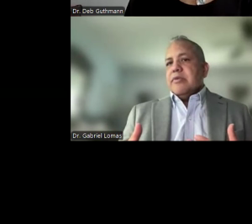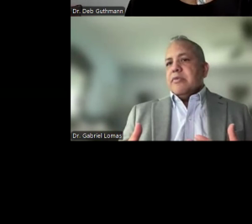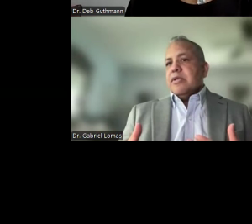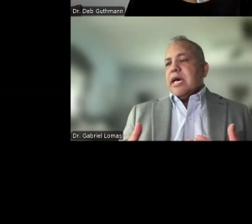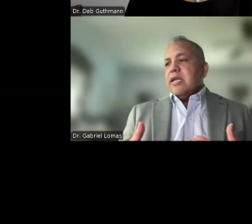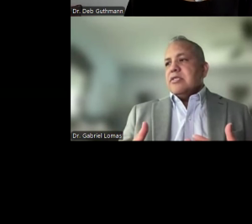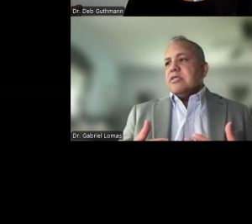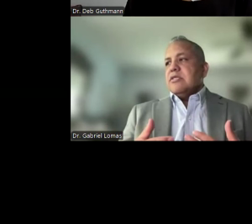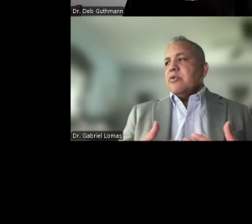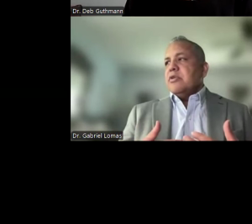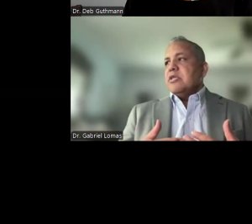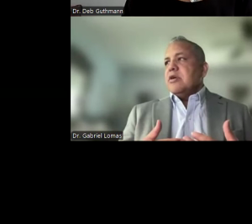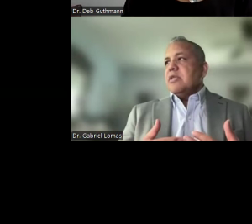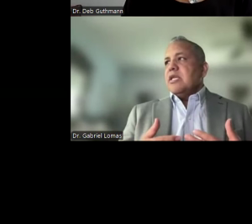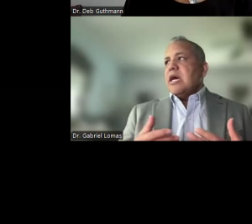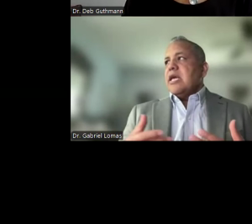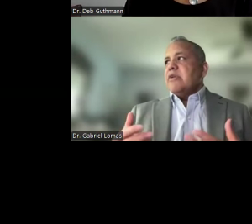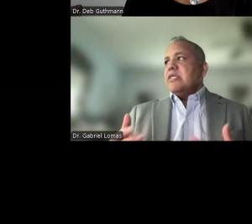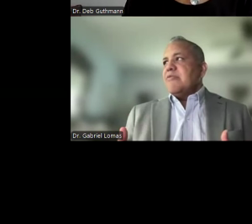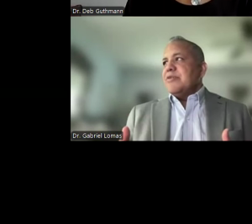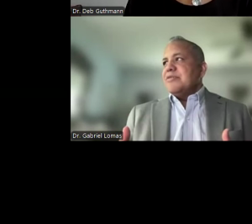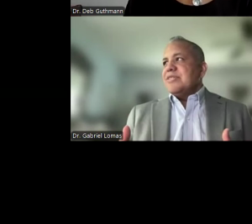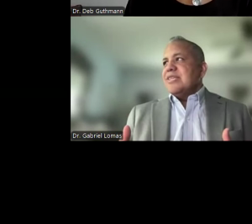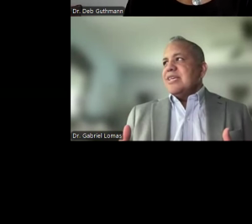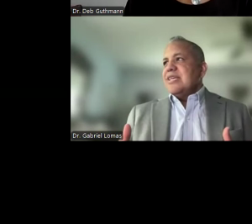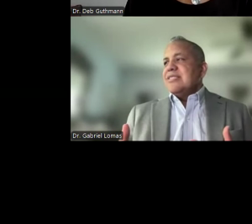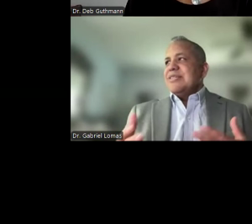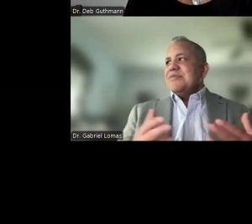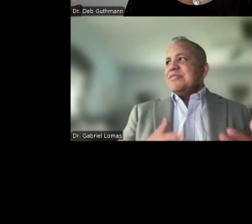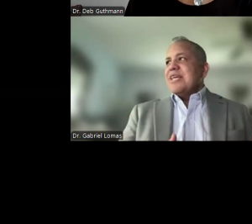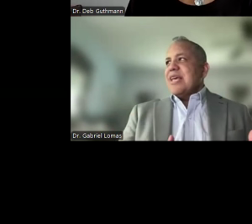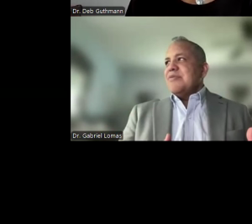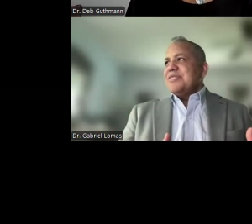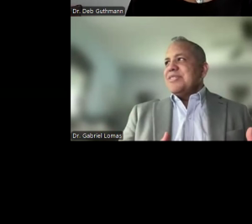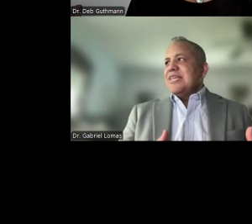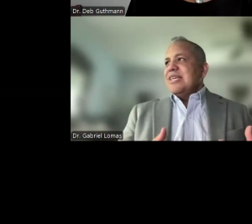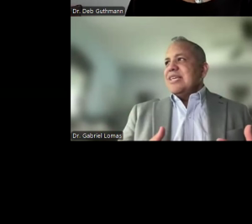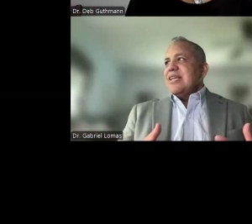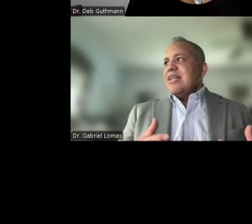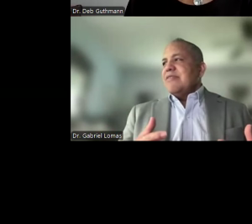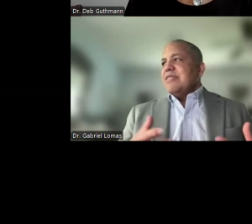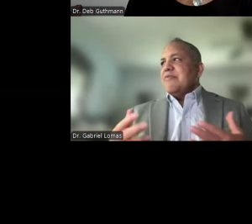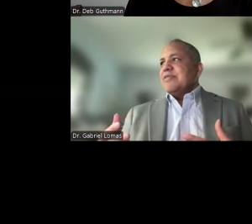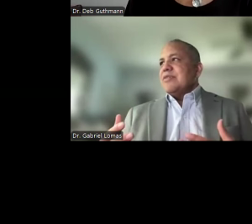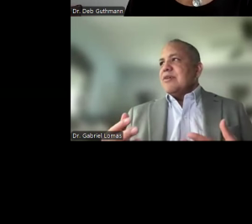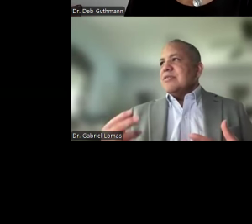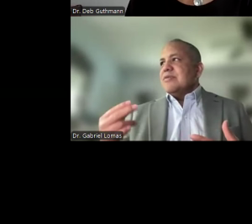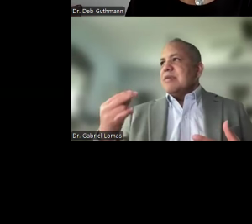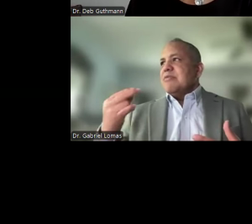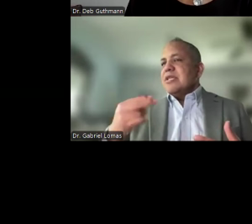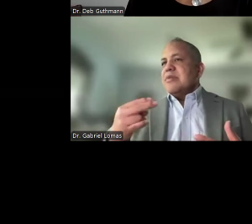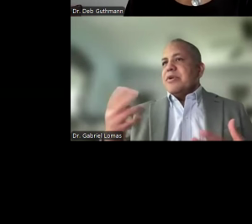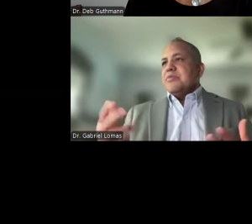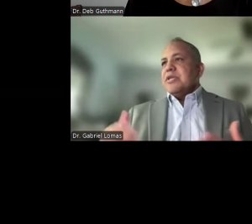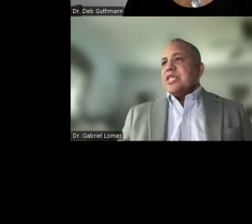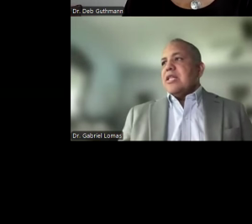But not just, it's important to note that not every deaf person is going to use sign language. Not every deaf person also is